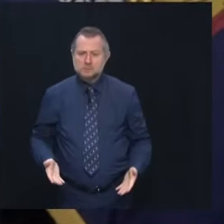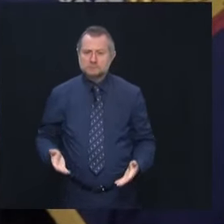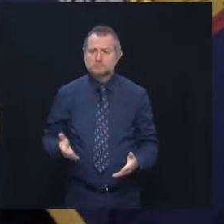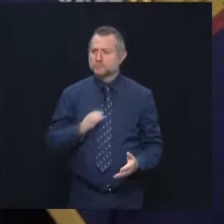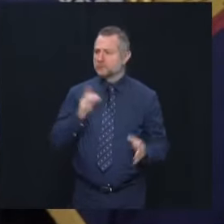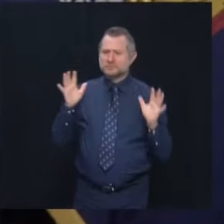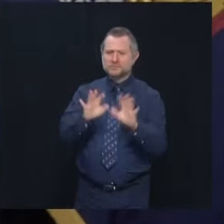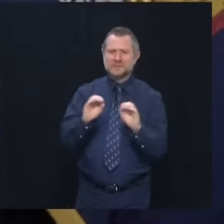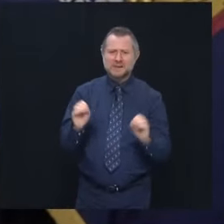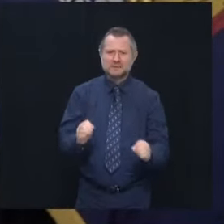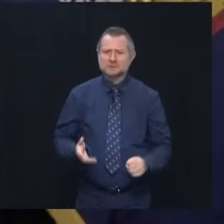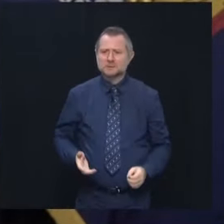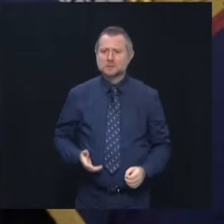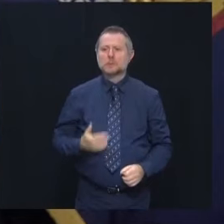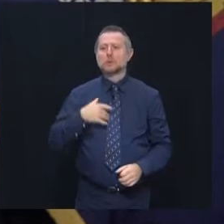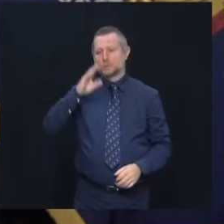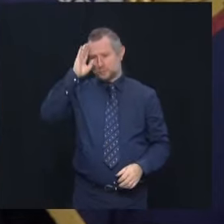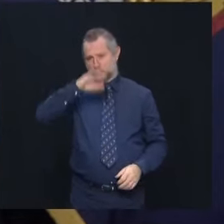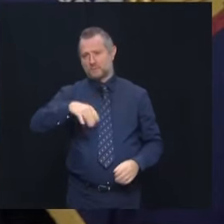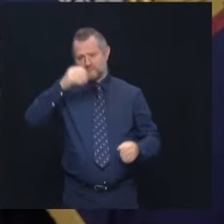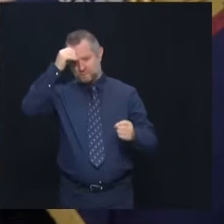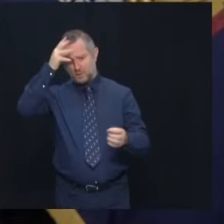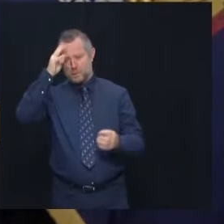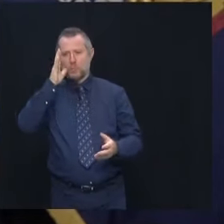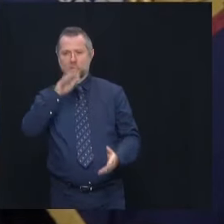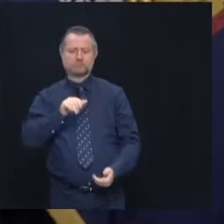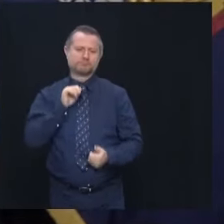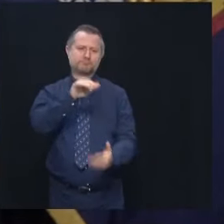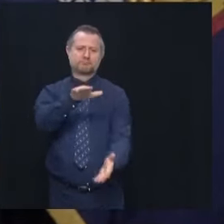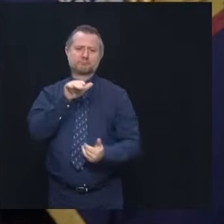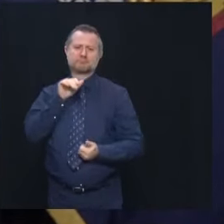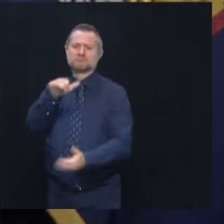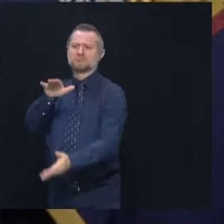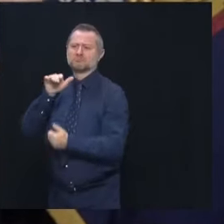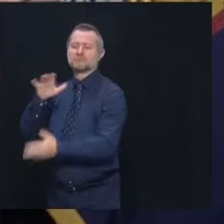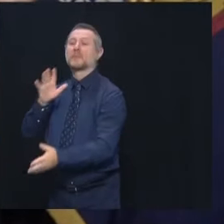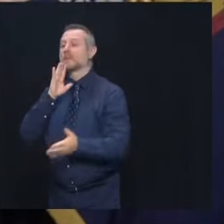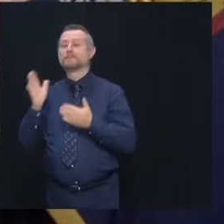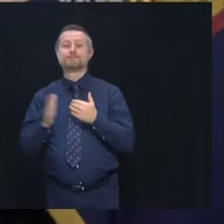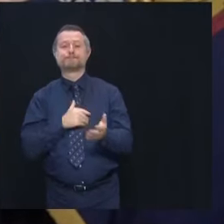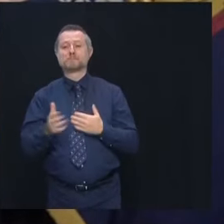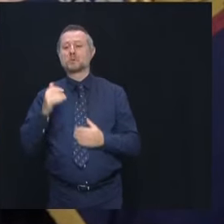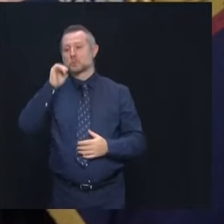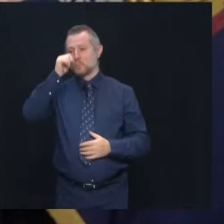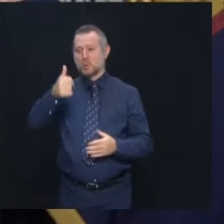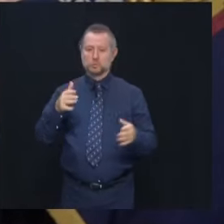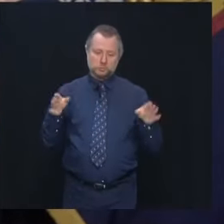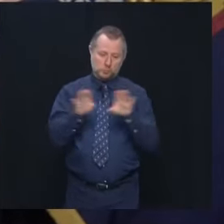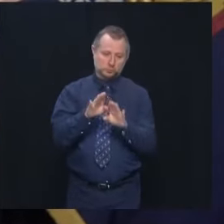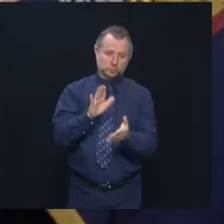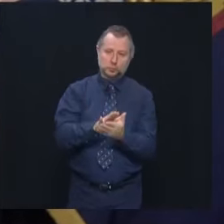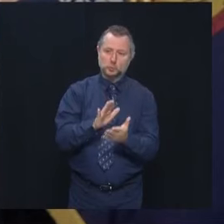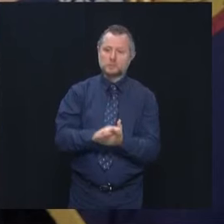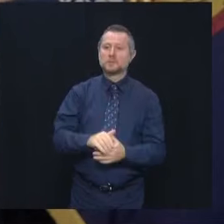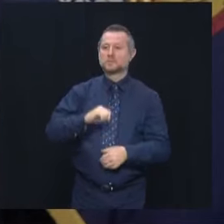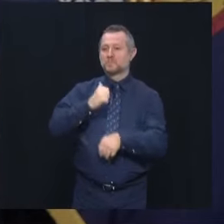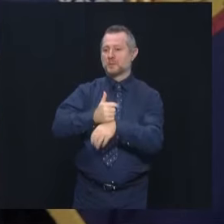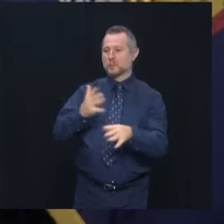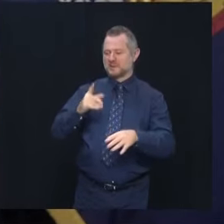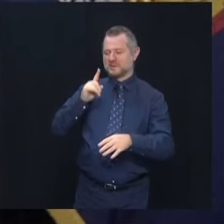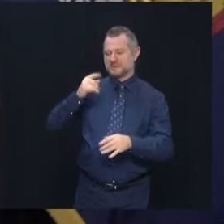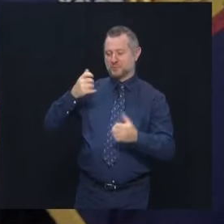I know we're giving you a lot. First action, close the schools tomorrow. Use the zip codes, because that's all you have for